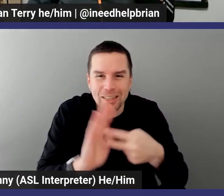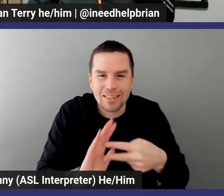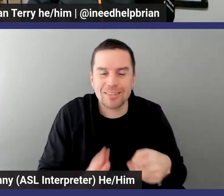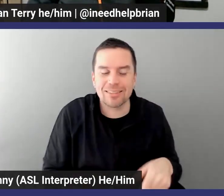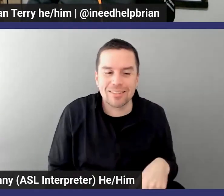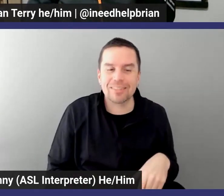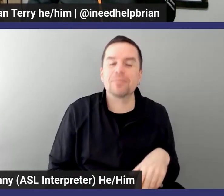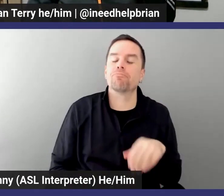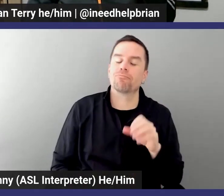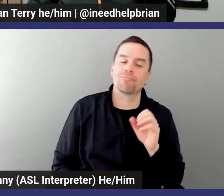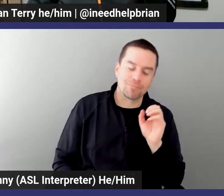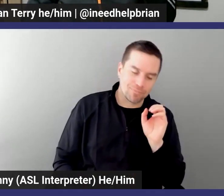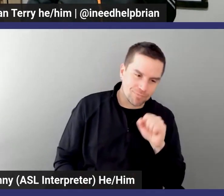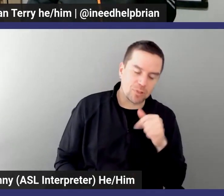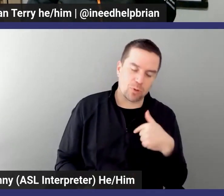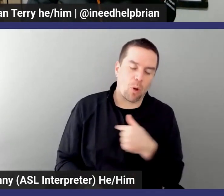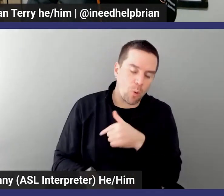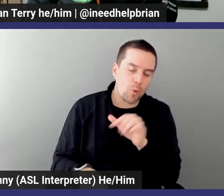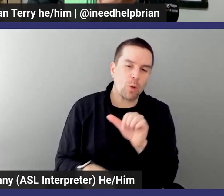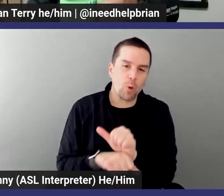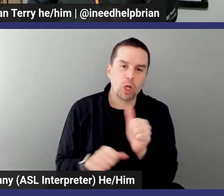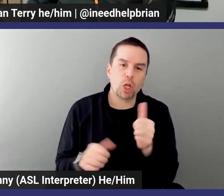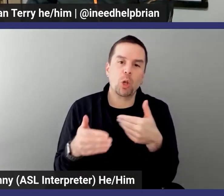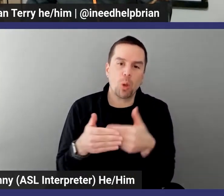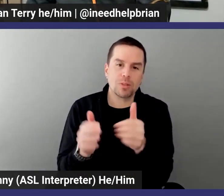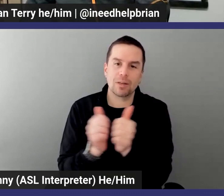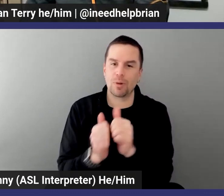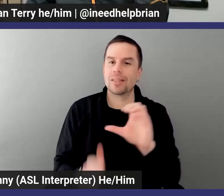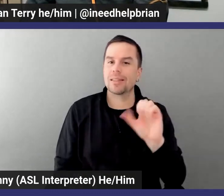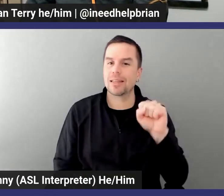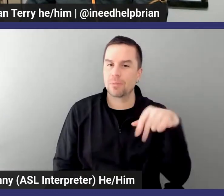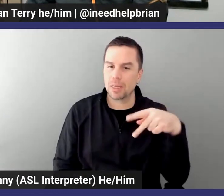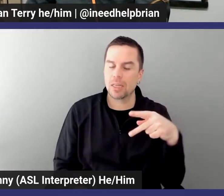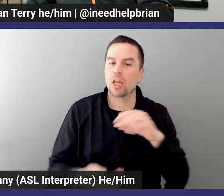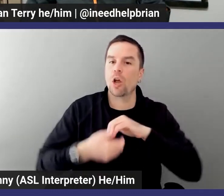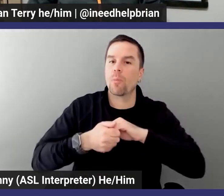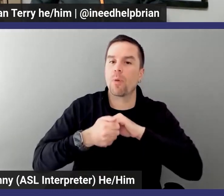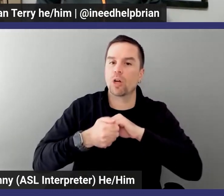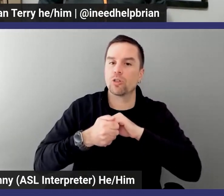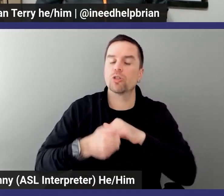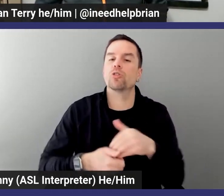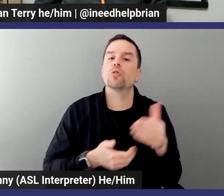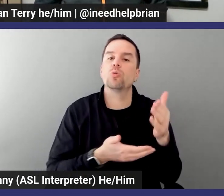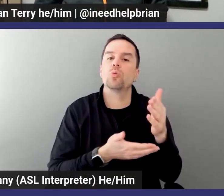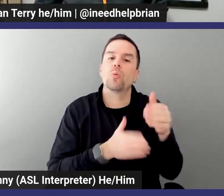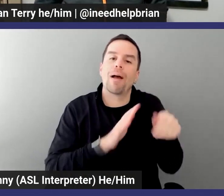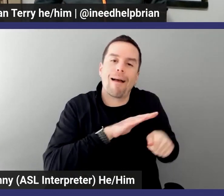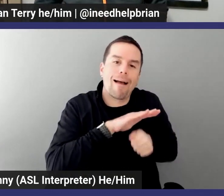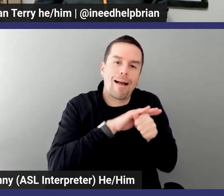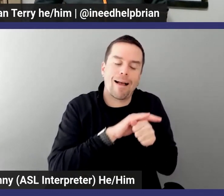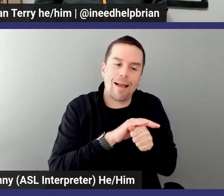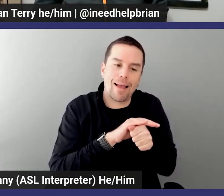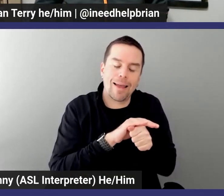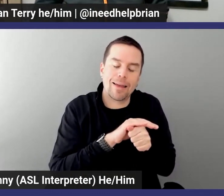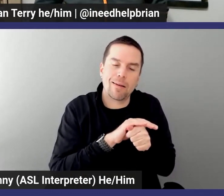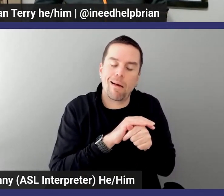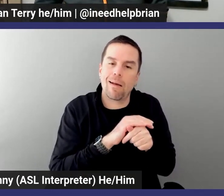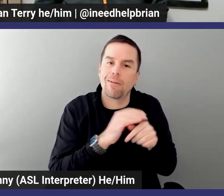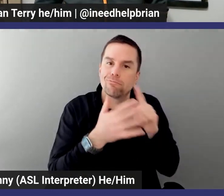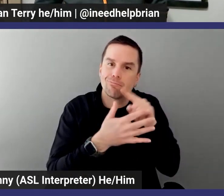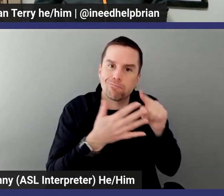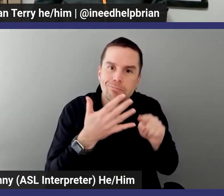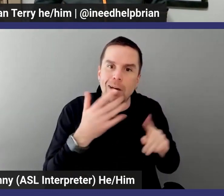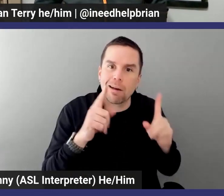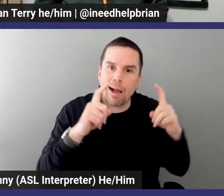our CSP partners to hide all this complexity from the end customer, because the end customer, which